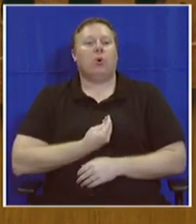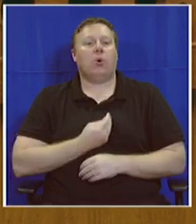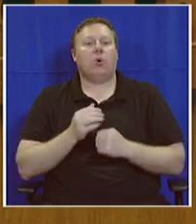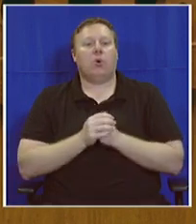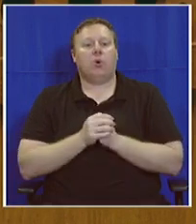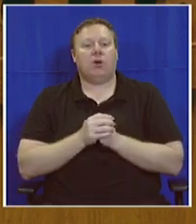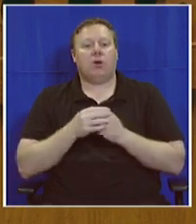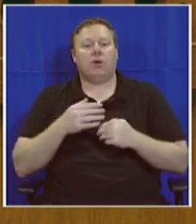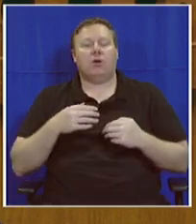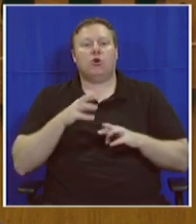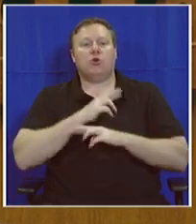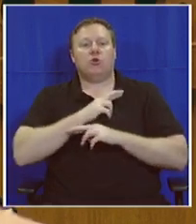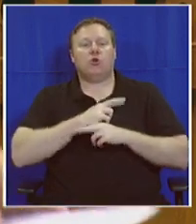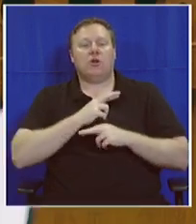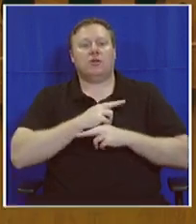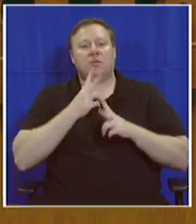Hambakashle Bavelile Hlongwa.